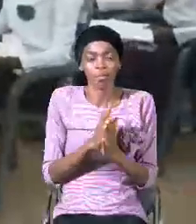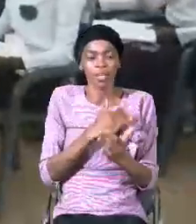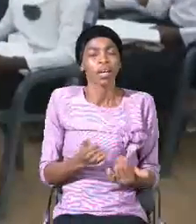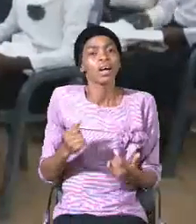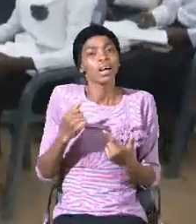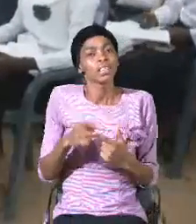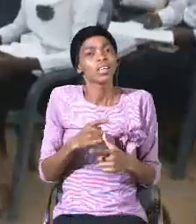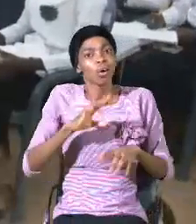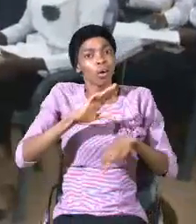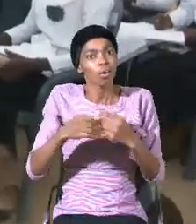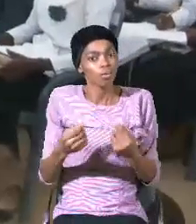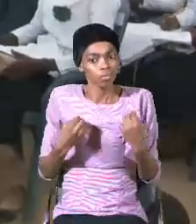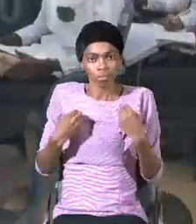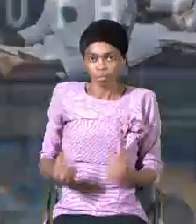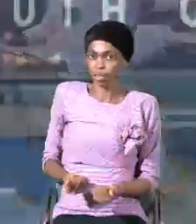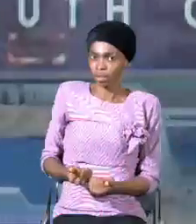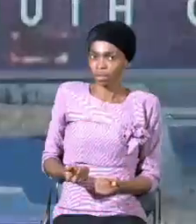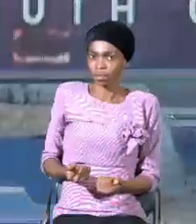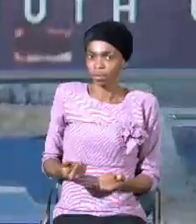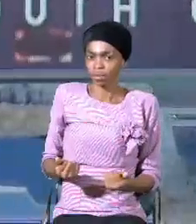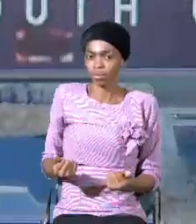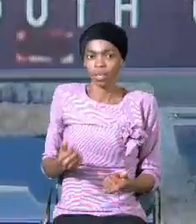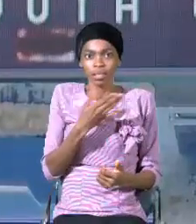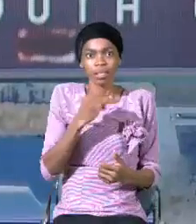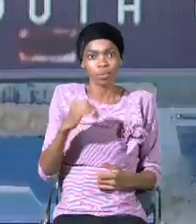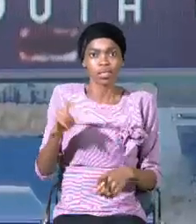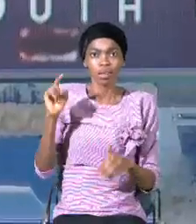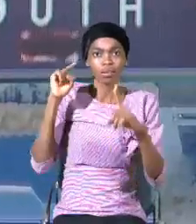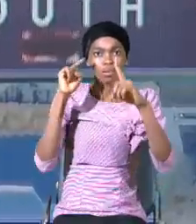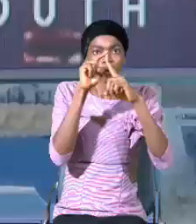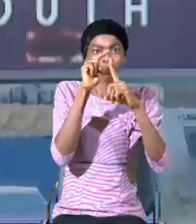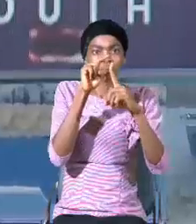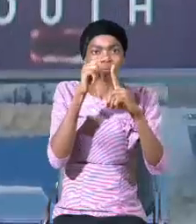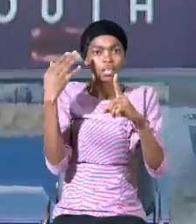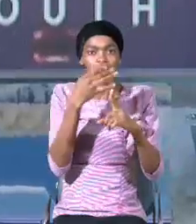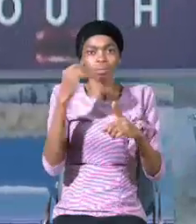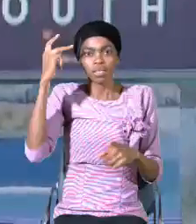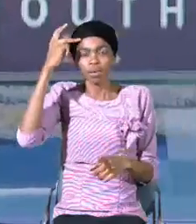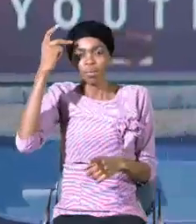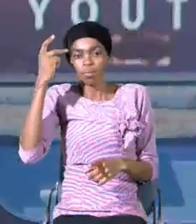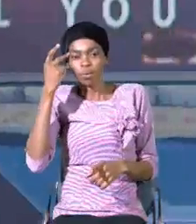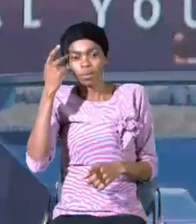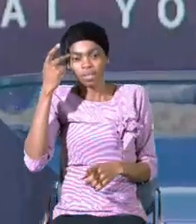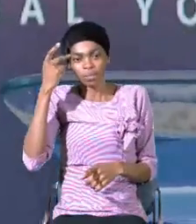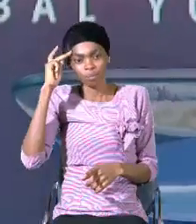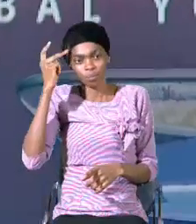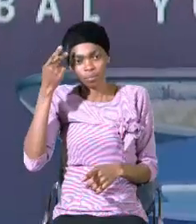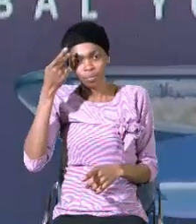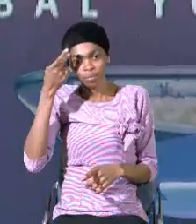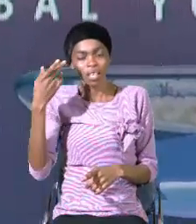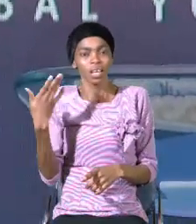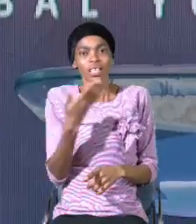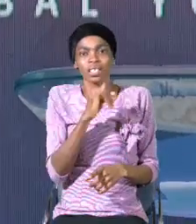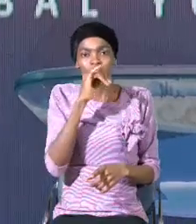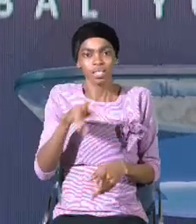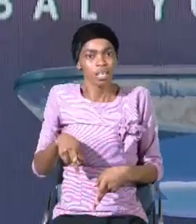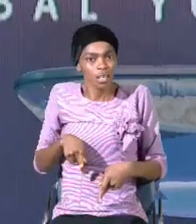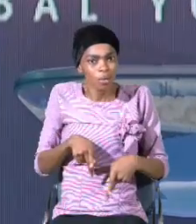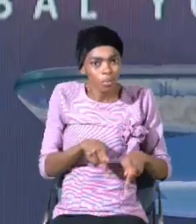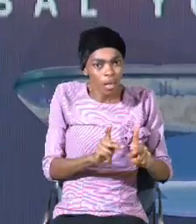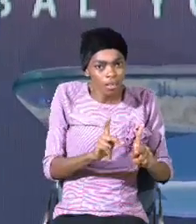a sudden, there's a goal, there's a purpose, there is a path to get to